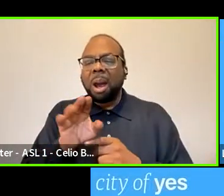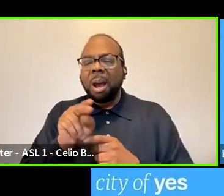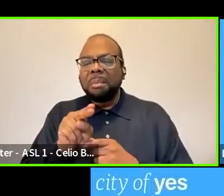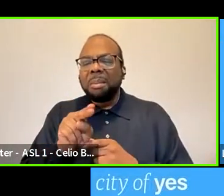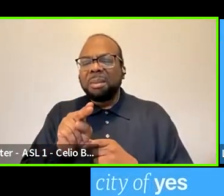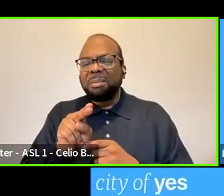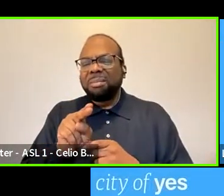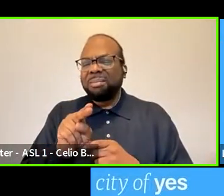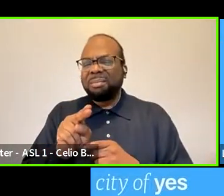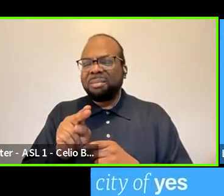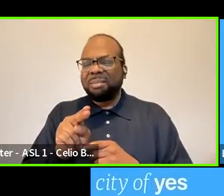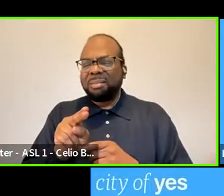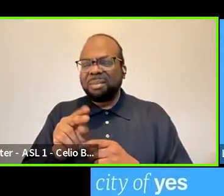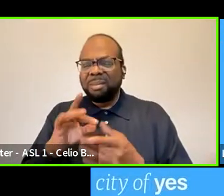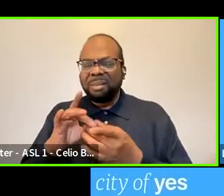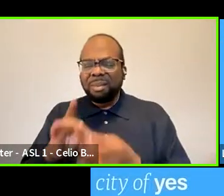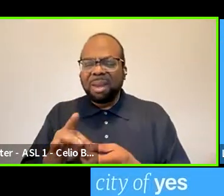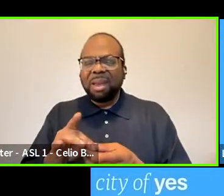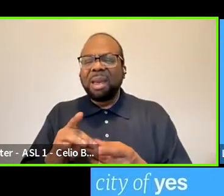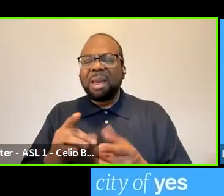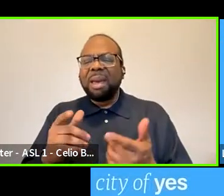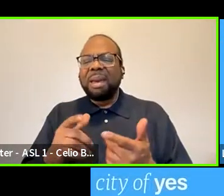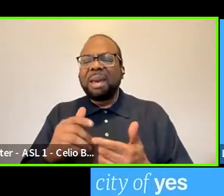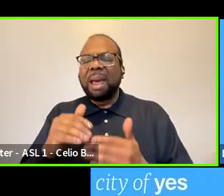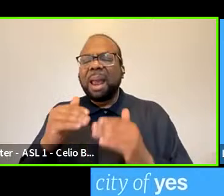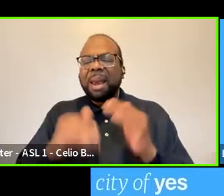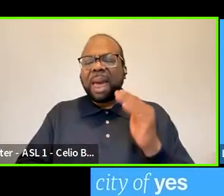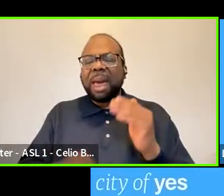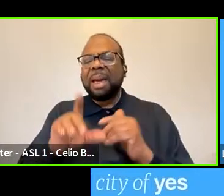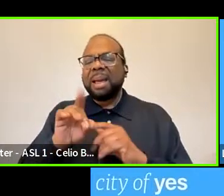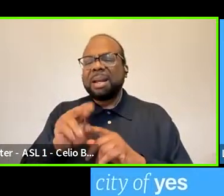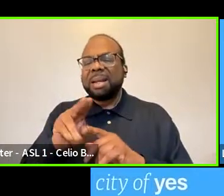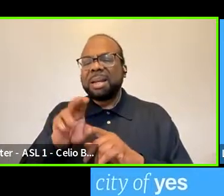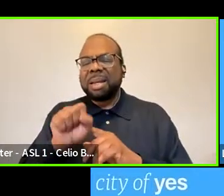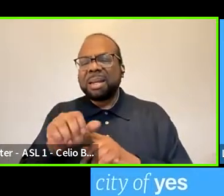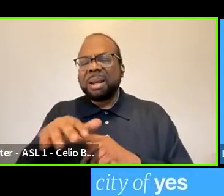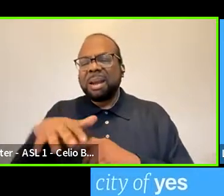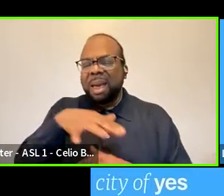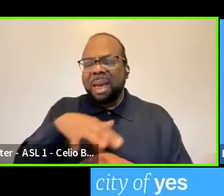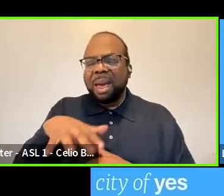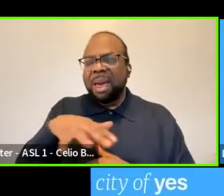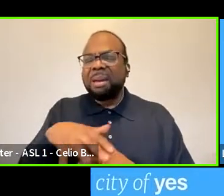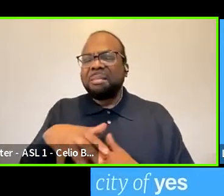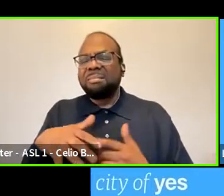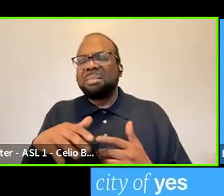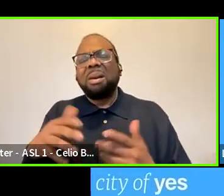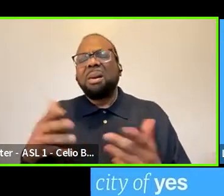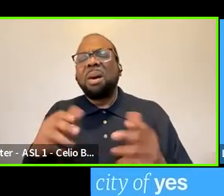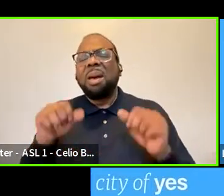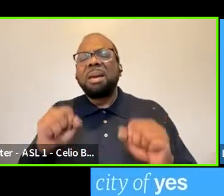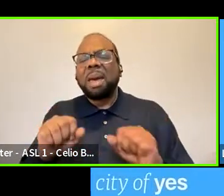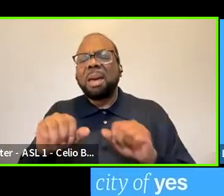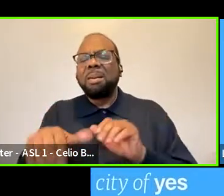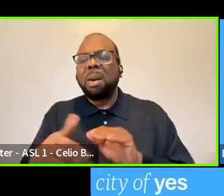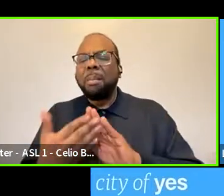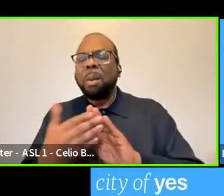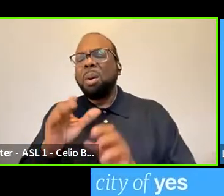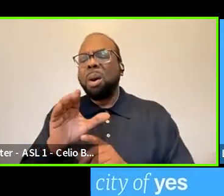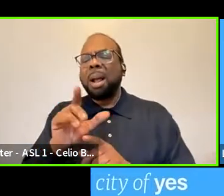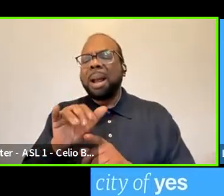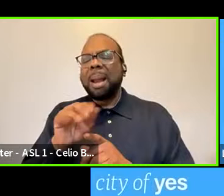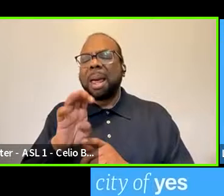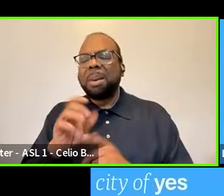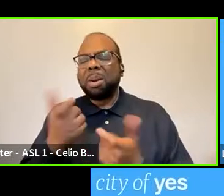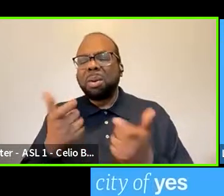compared to like less dense suburbs or rural areas. So the best thing that any city can do to combat like climate change is to promote greater density.